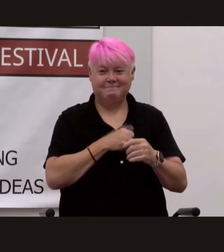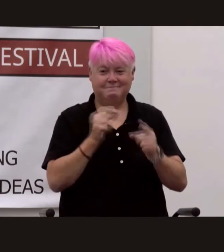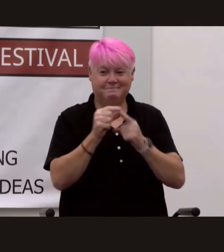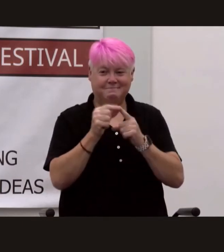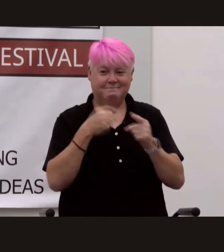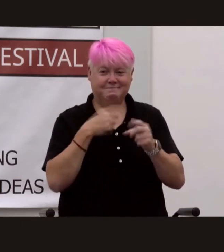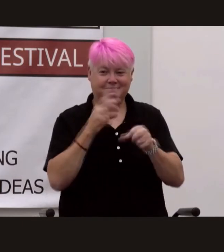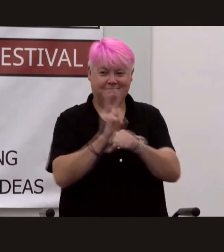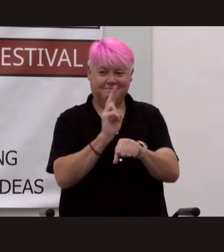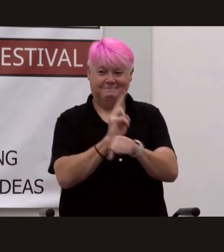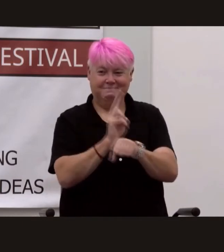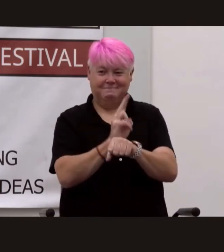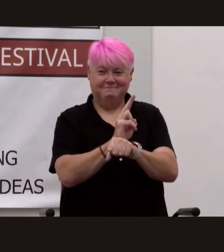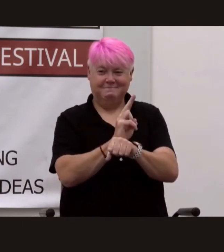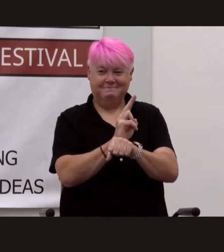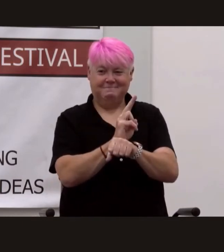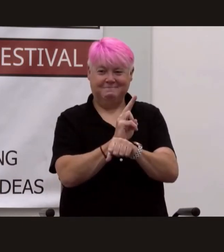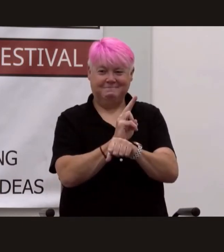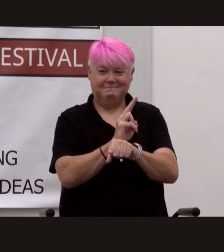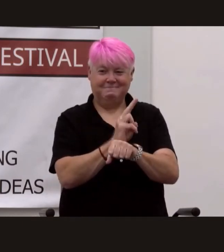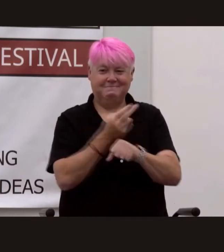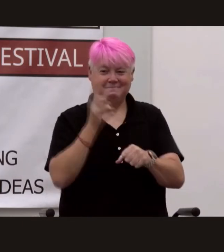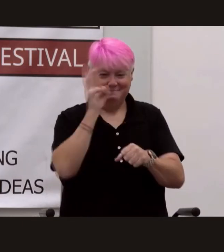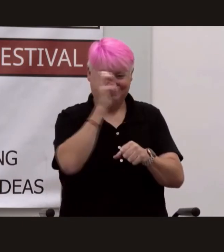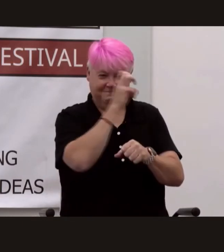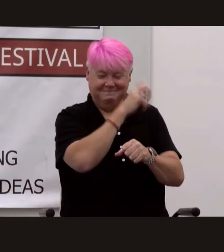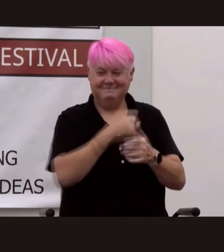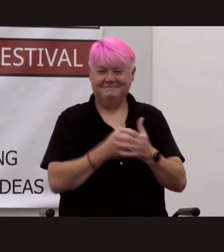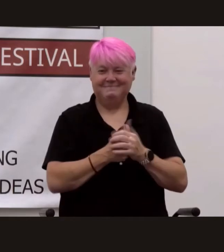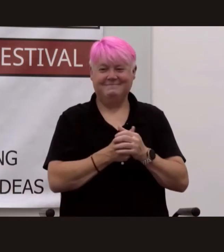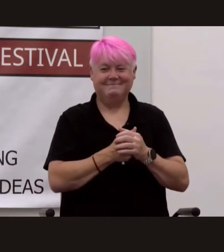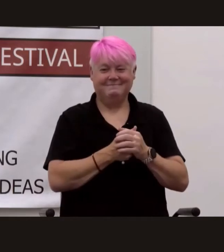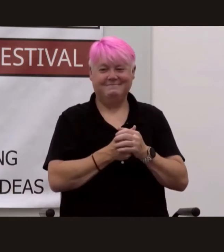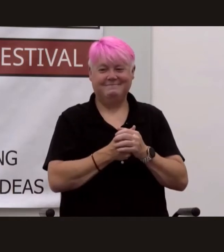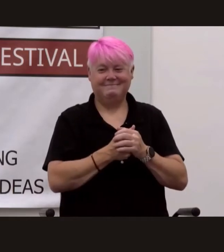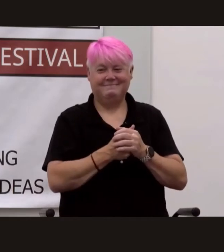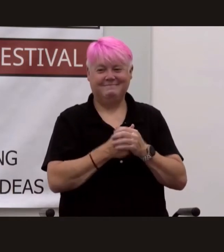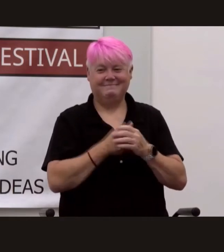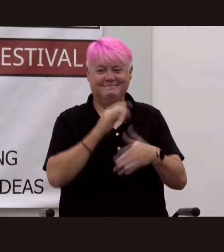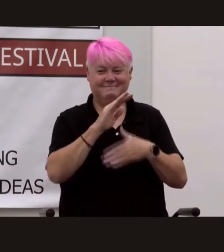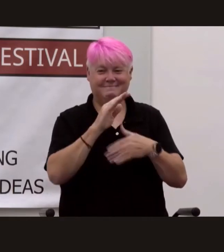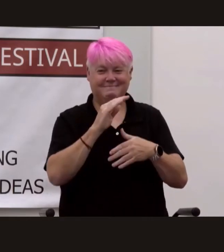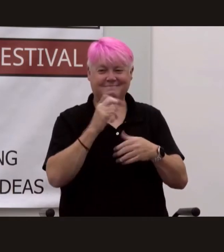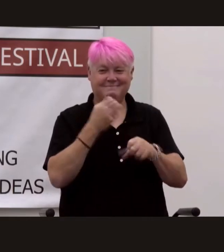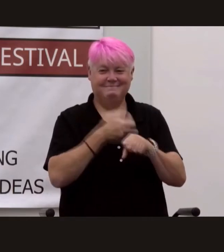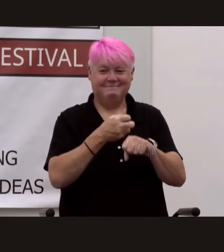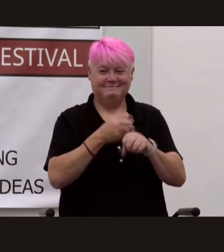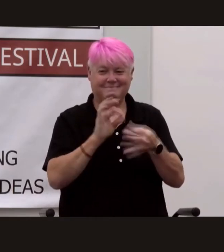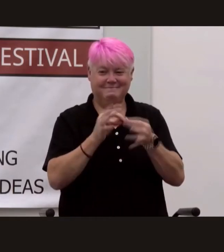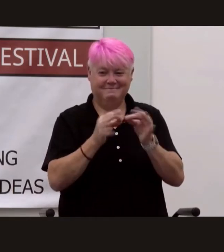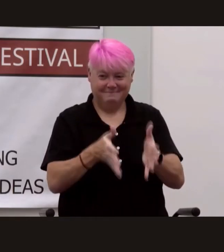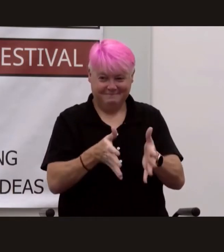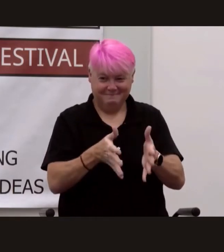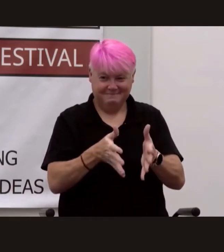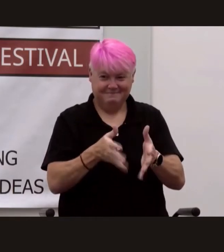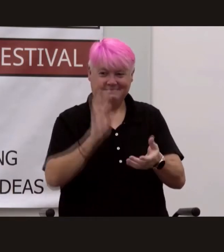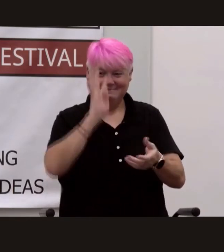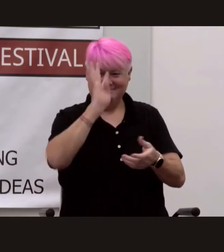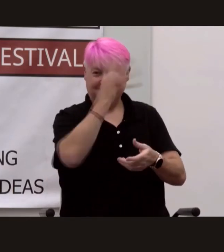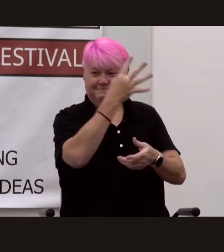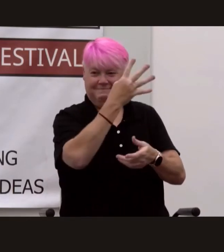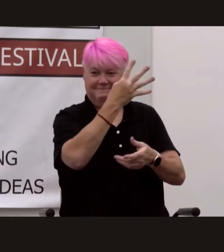are odd. And hard to translate. I also create, it